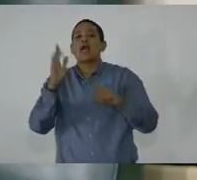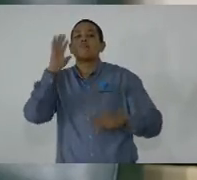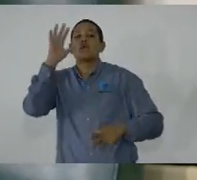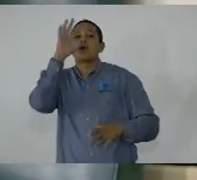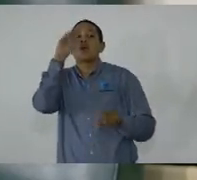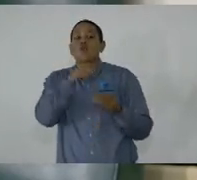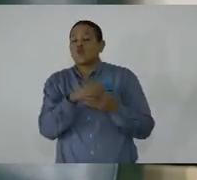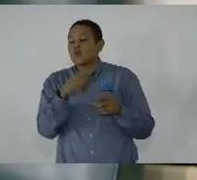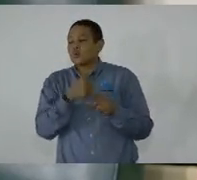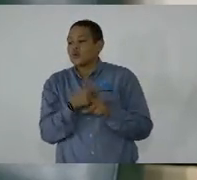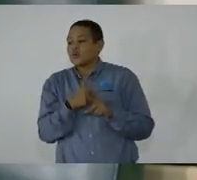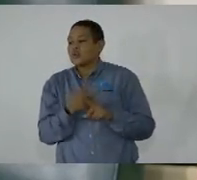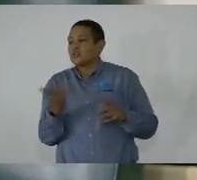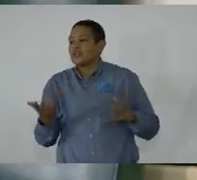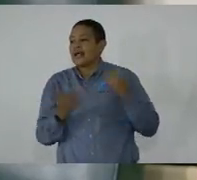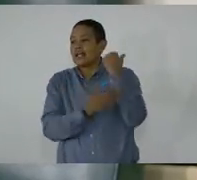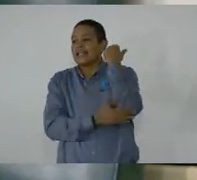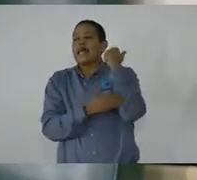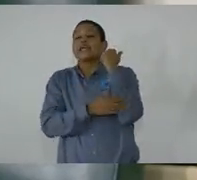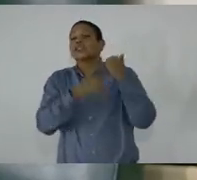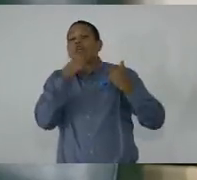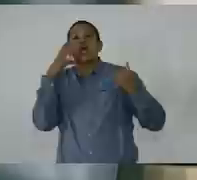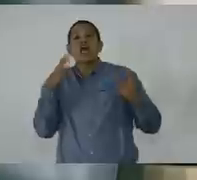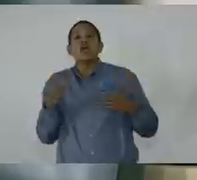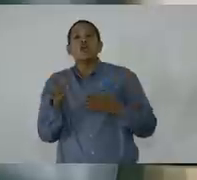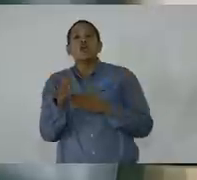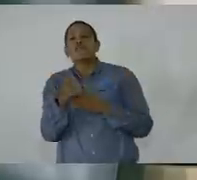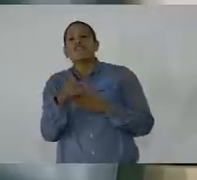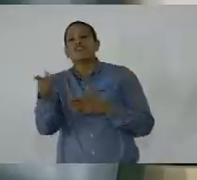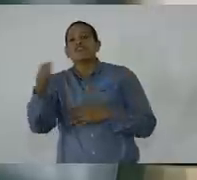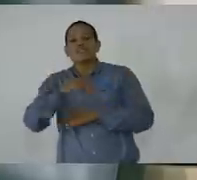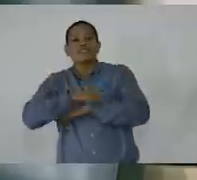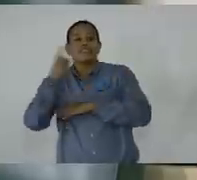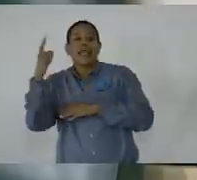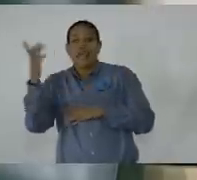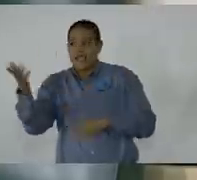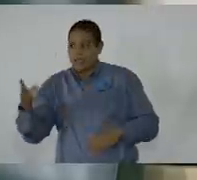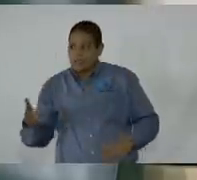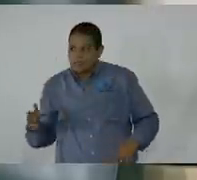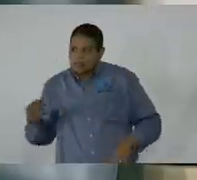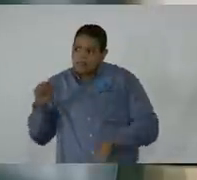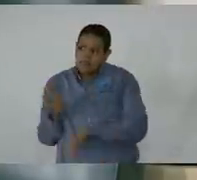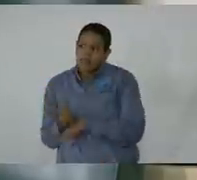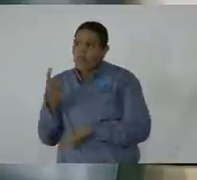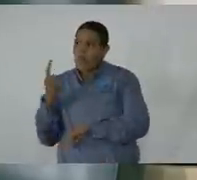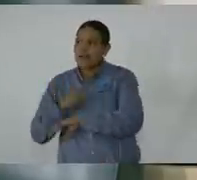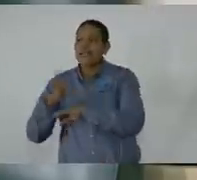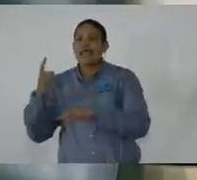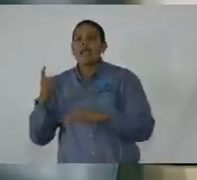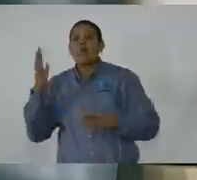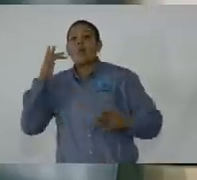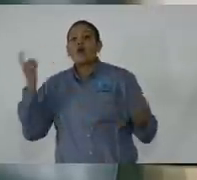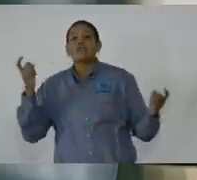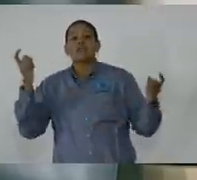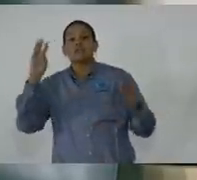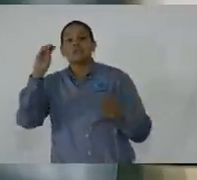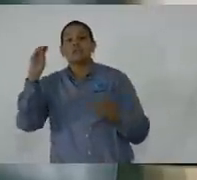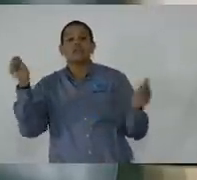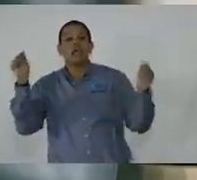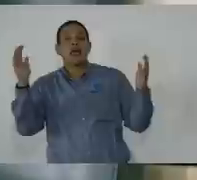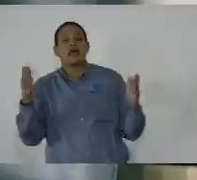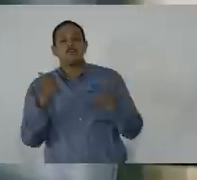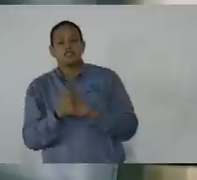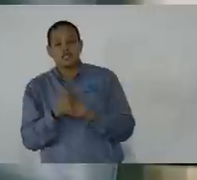include National Agriculture and Fisheries Day, very important as we celebrate our 60th anniversary